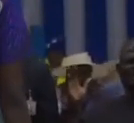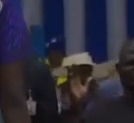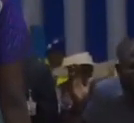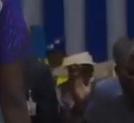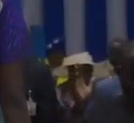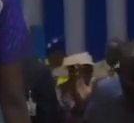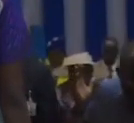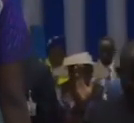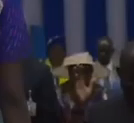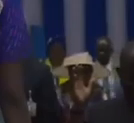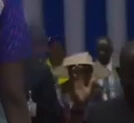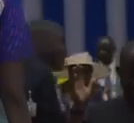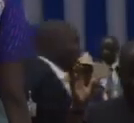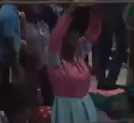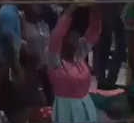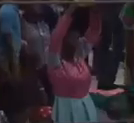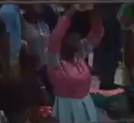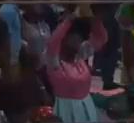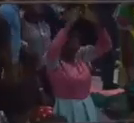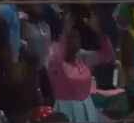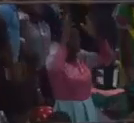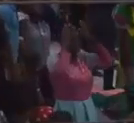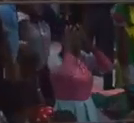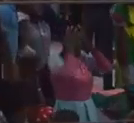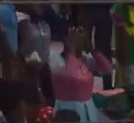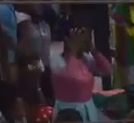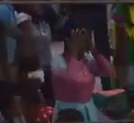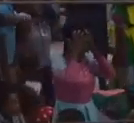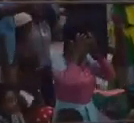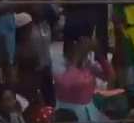Jesus' mighty name, we have prayed.